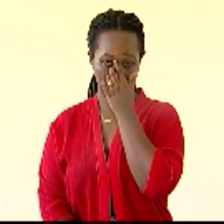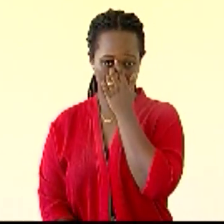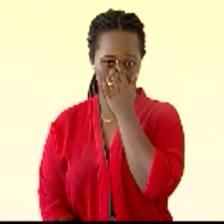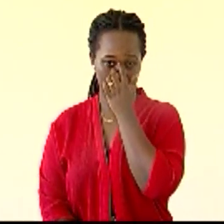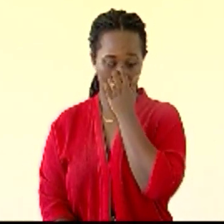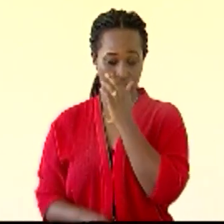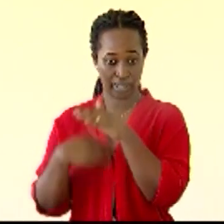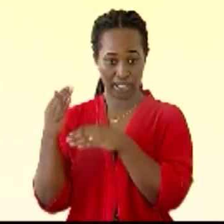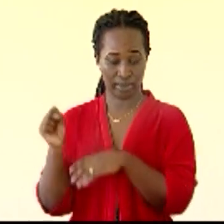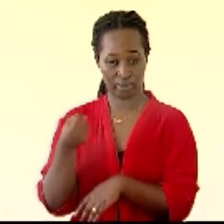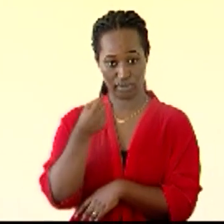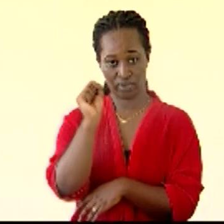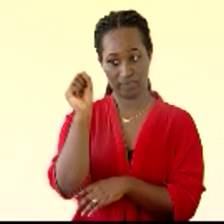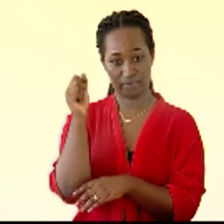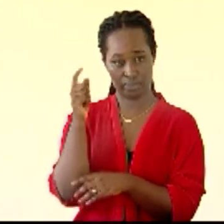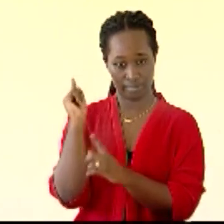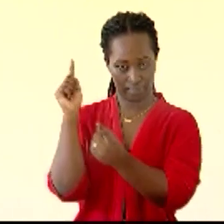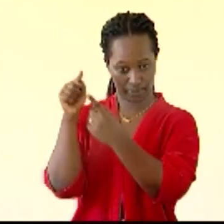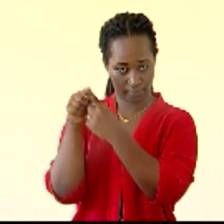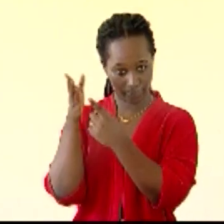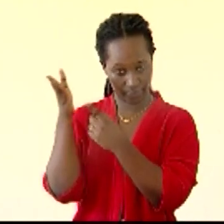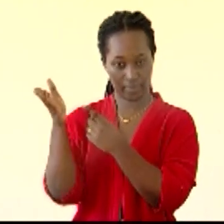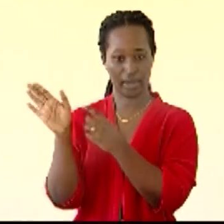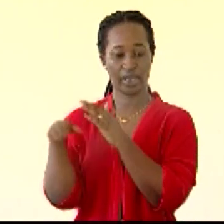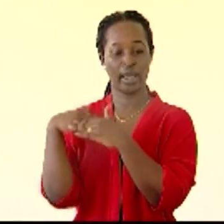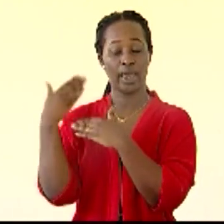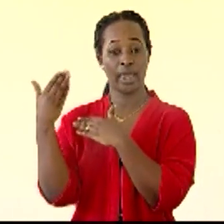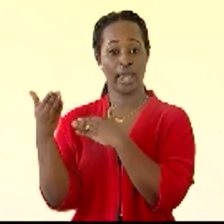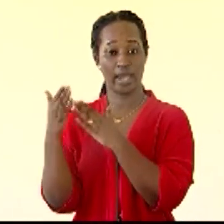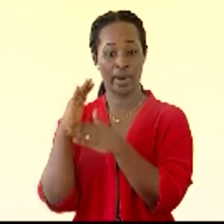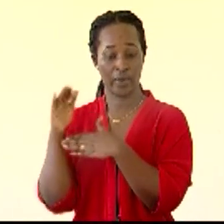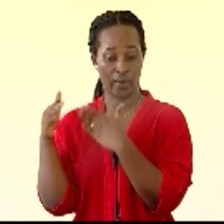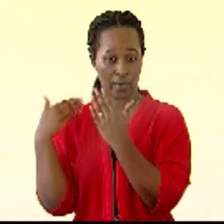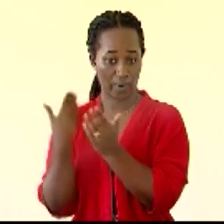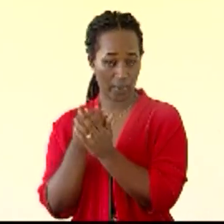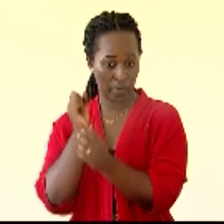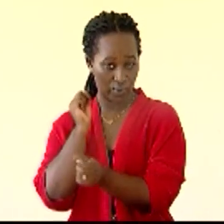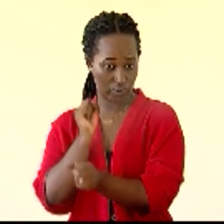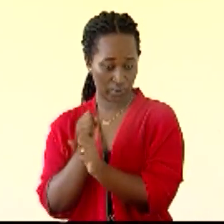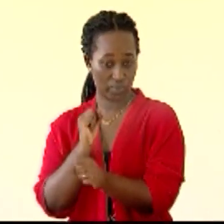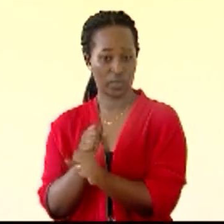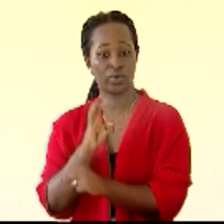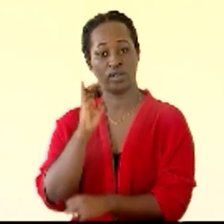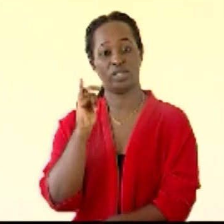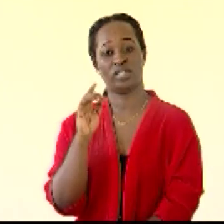and move here and passed on to the cytochrome system.